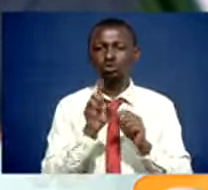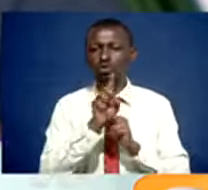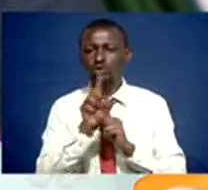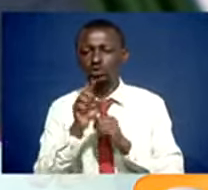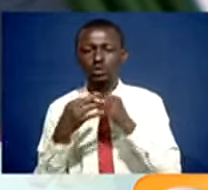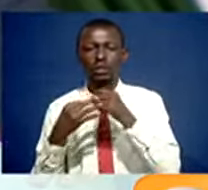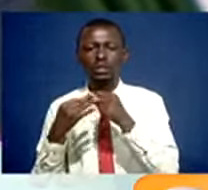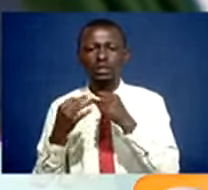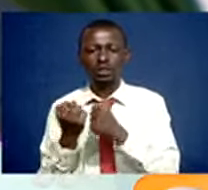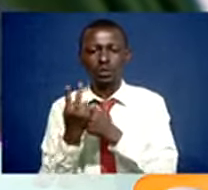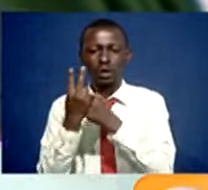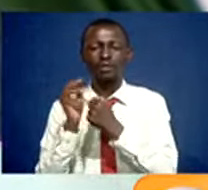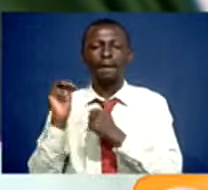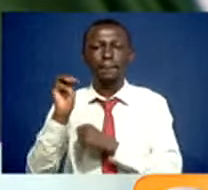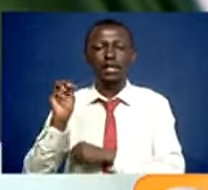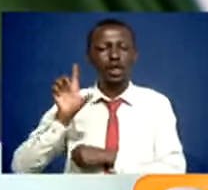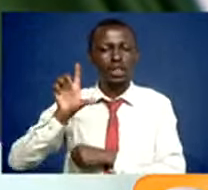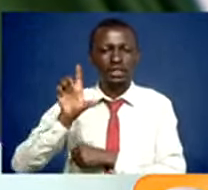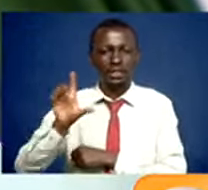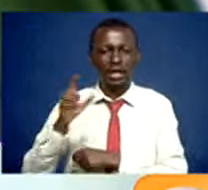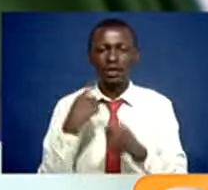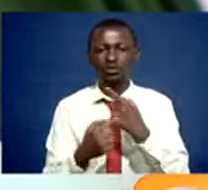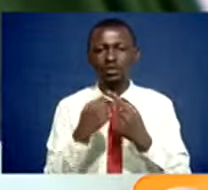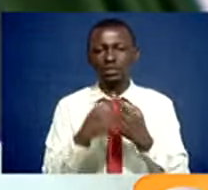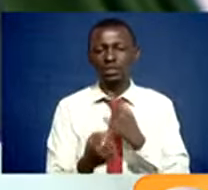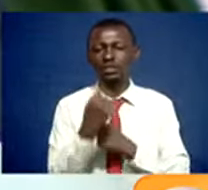812 million liters in